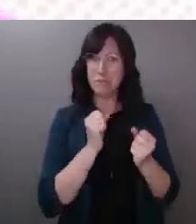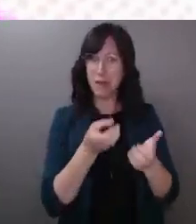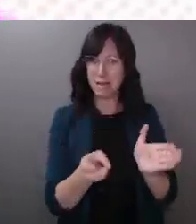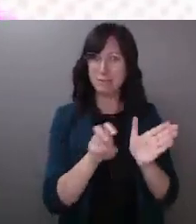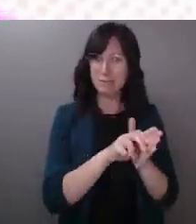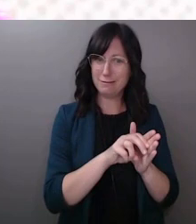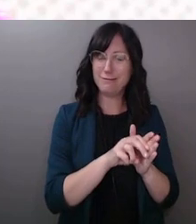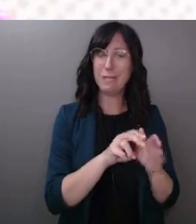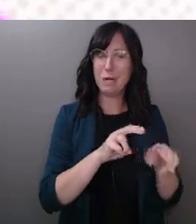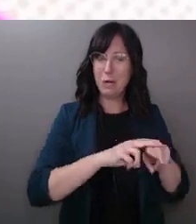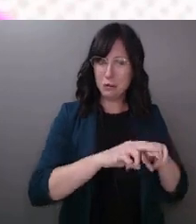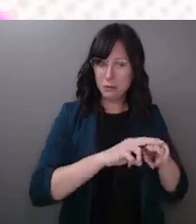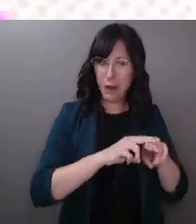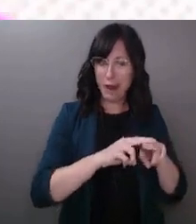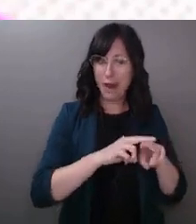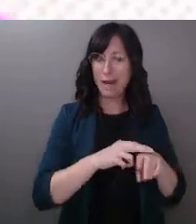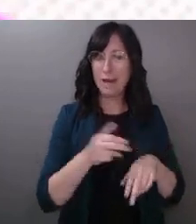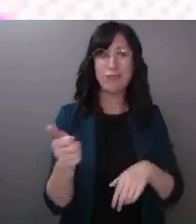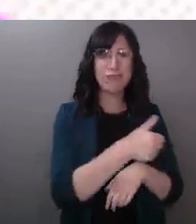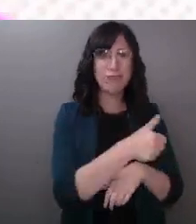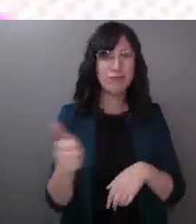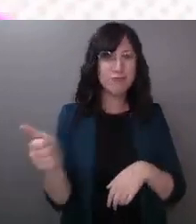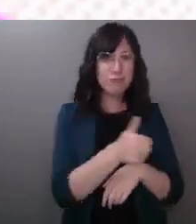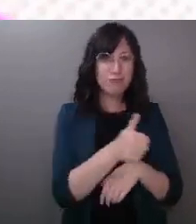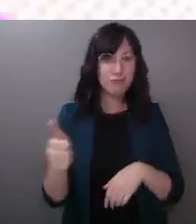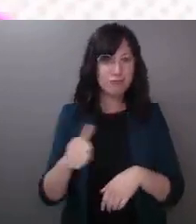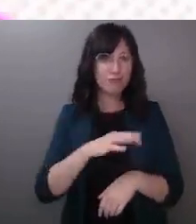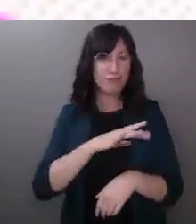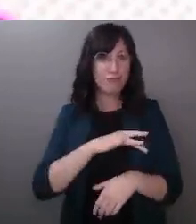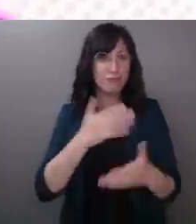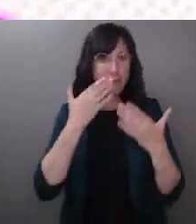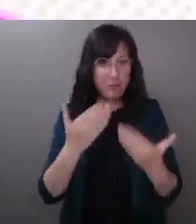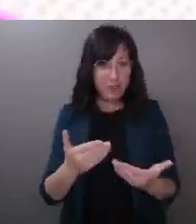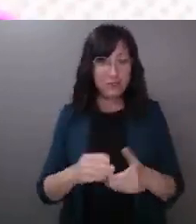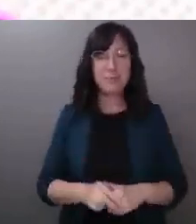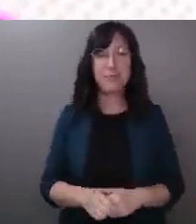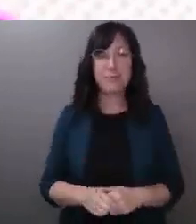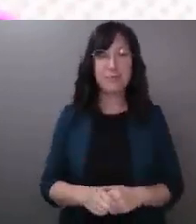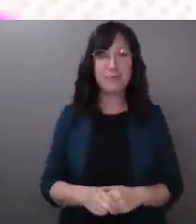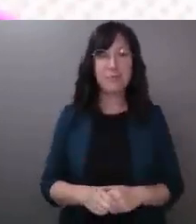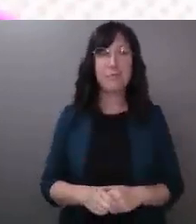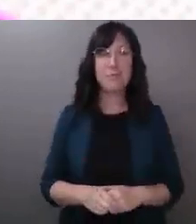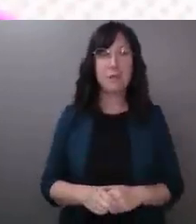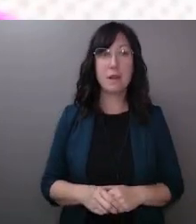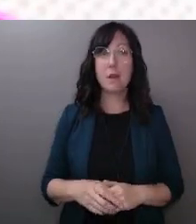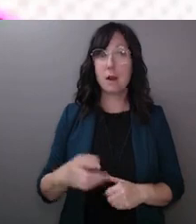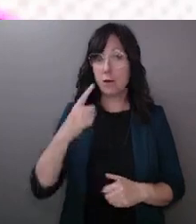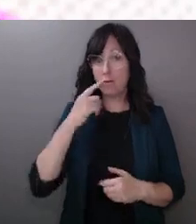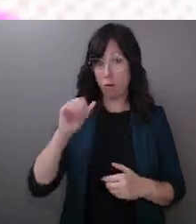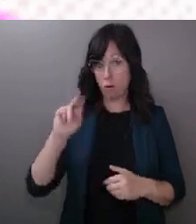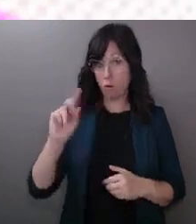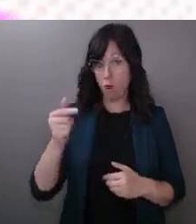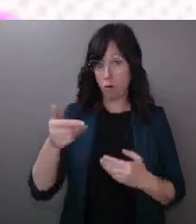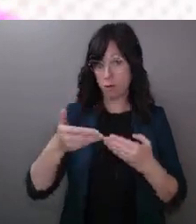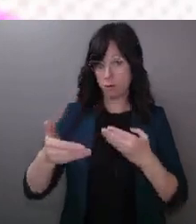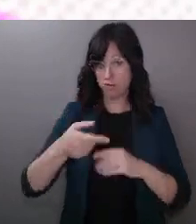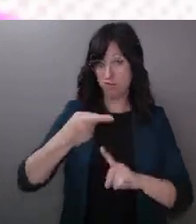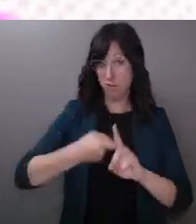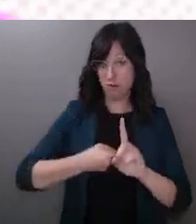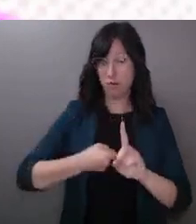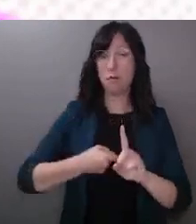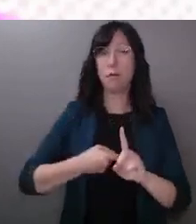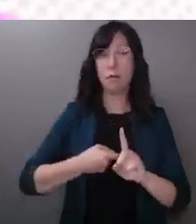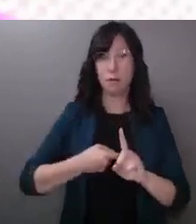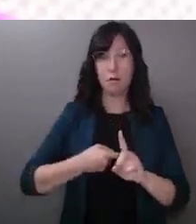getting to locations across our beautiful city. For the rest of August, customers can